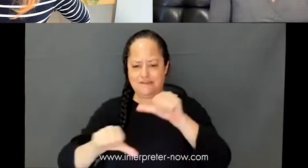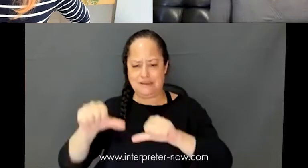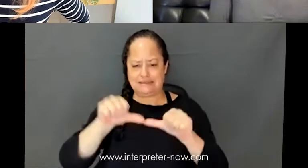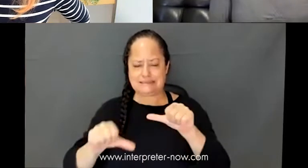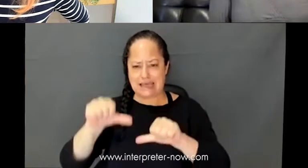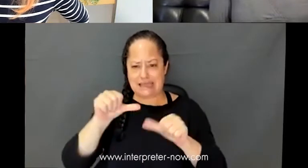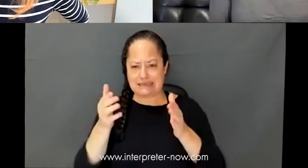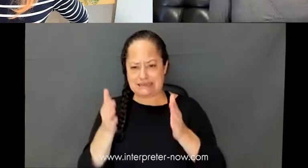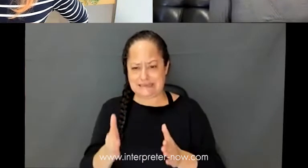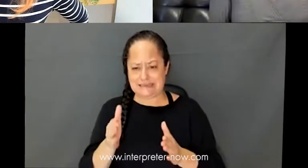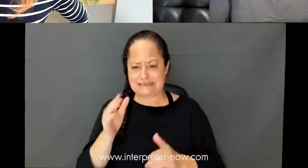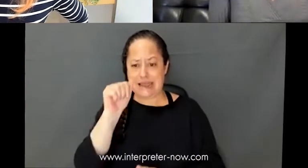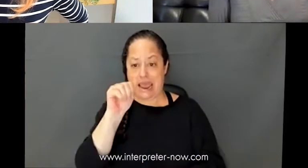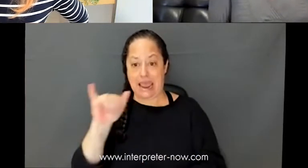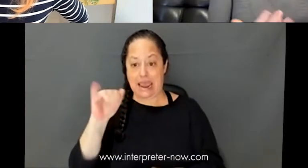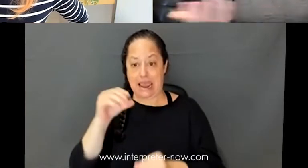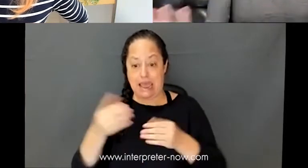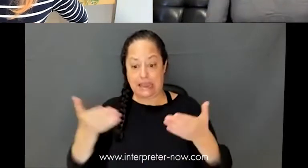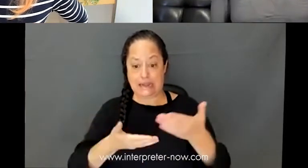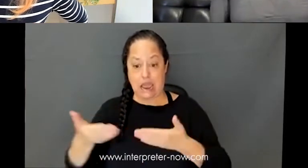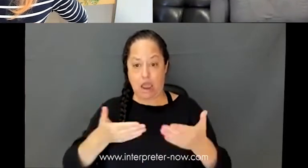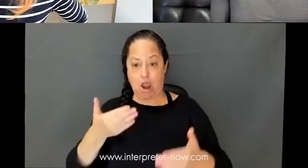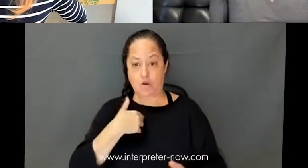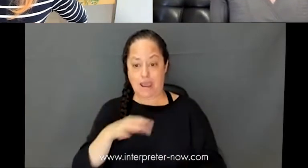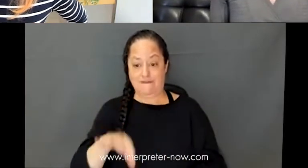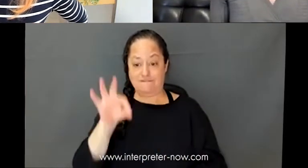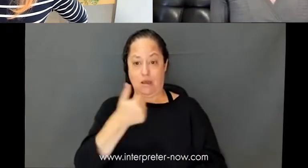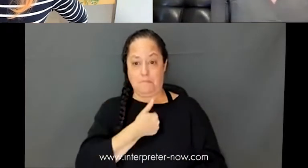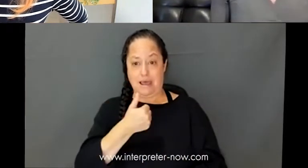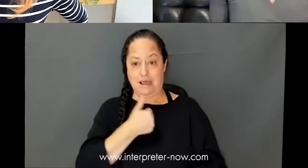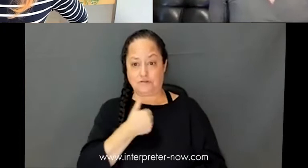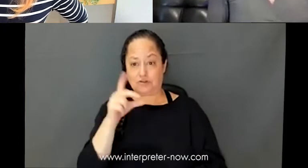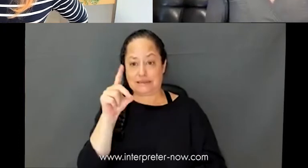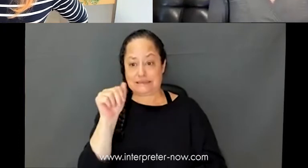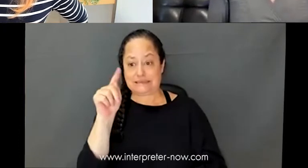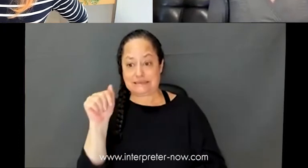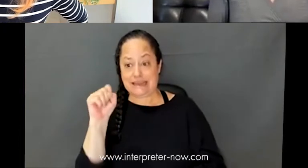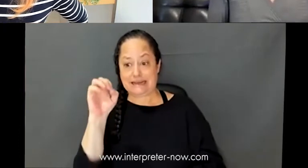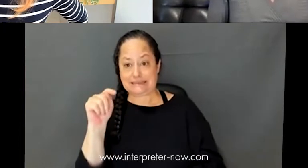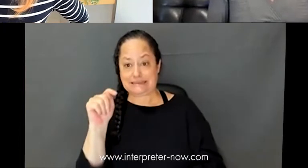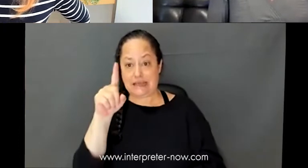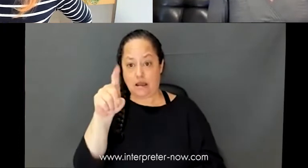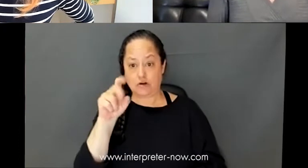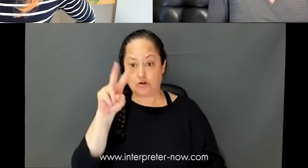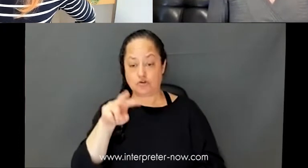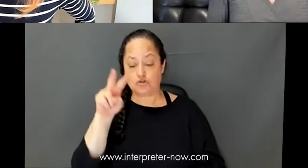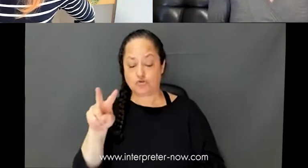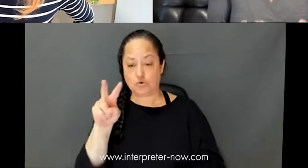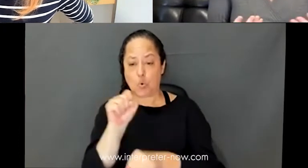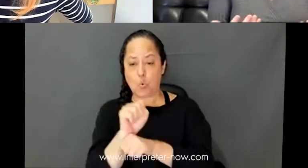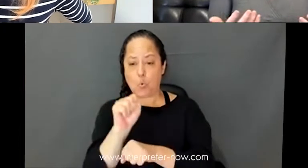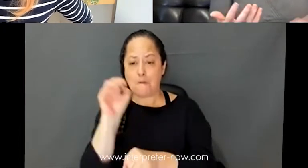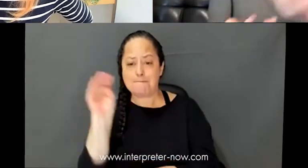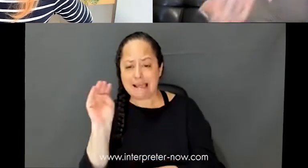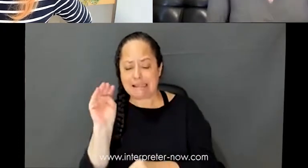hiring. And I suddenly found myself with a data set of 122 million working professionals. And I got